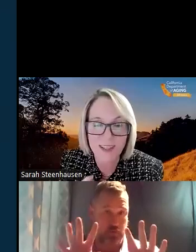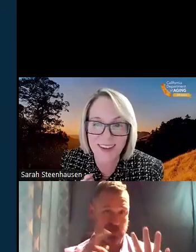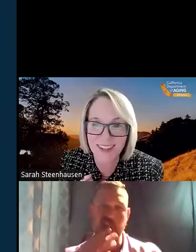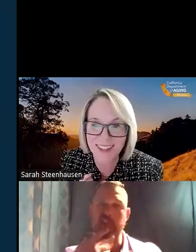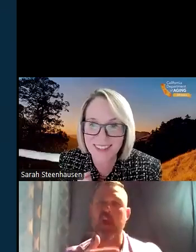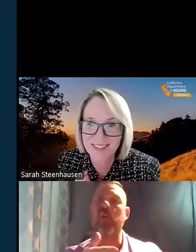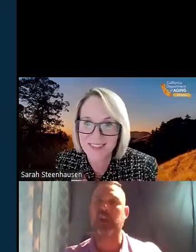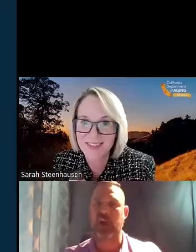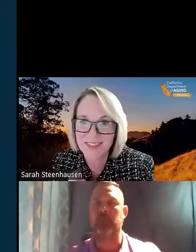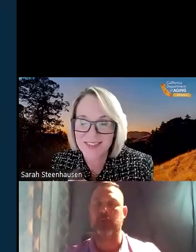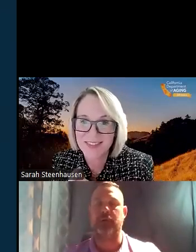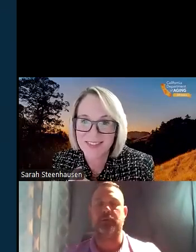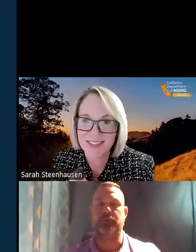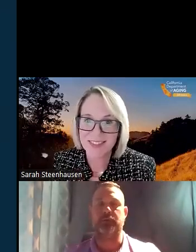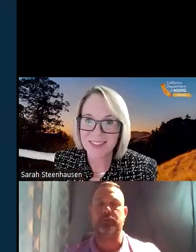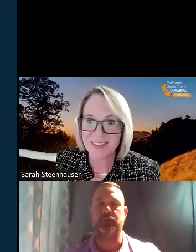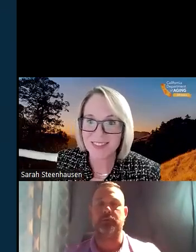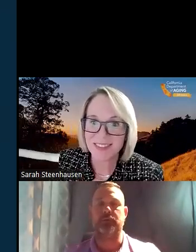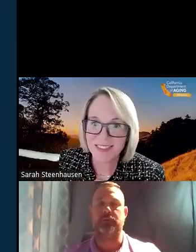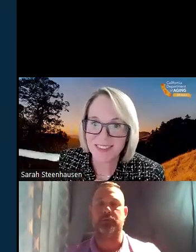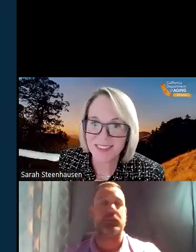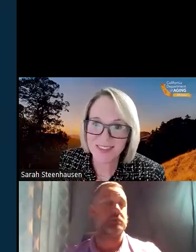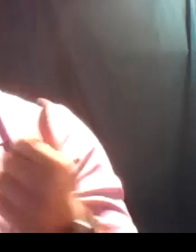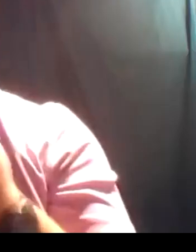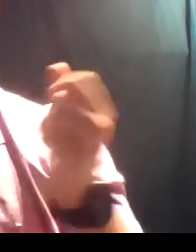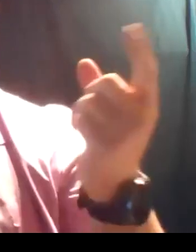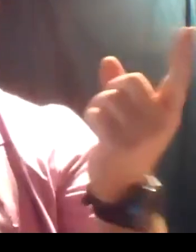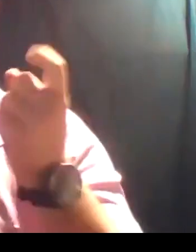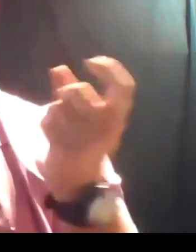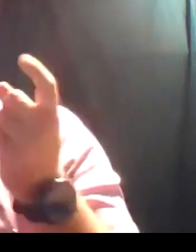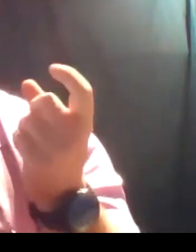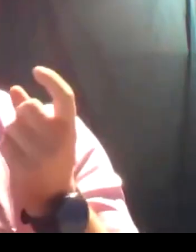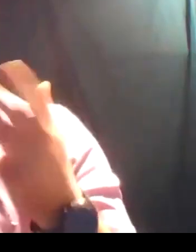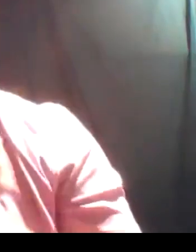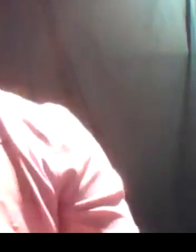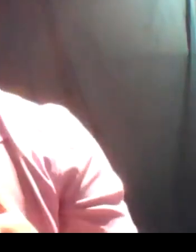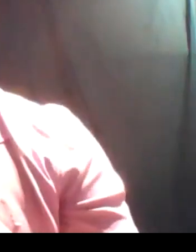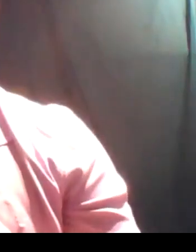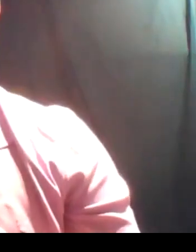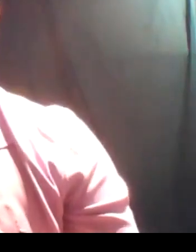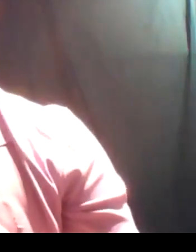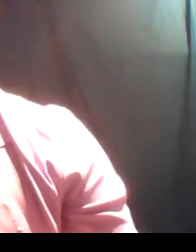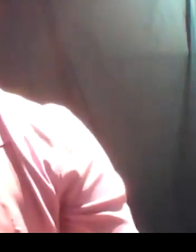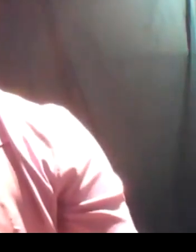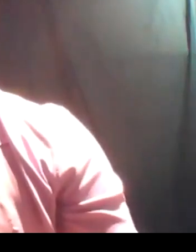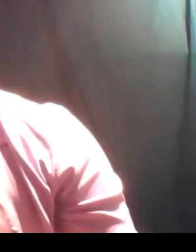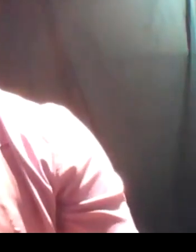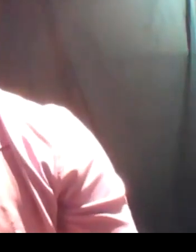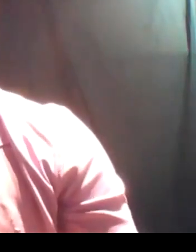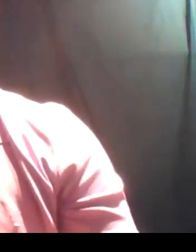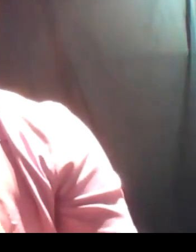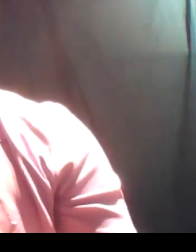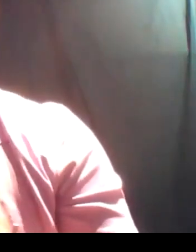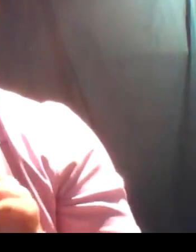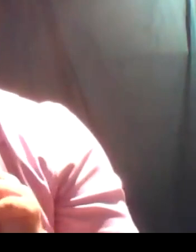over. How about if anybody has a burning question, please feel free to ask Sarah. I thought that was really a great